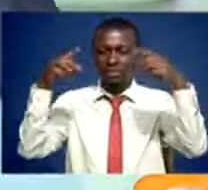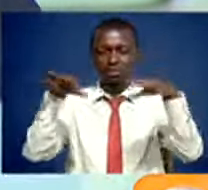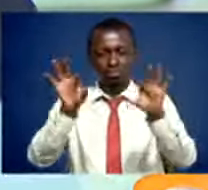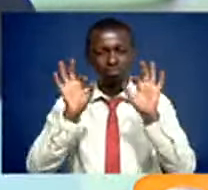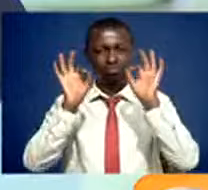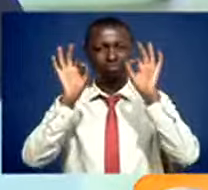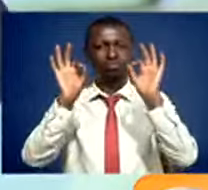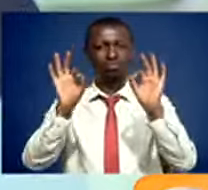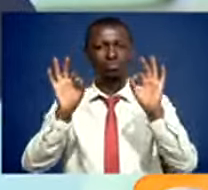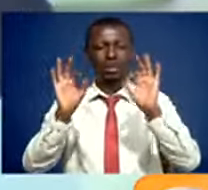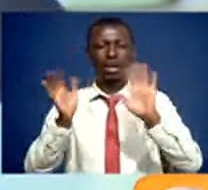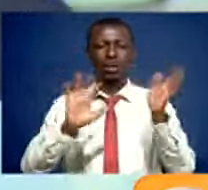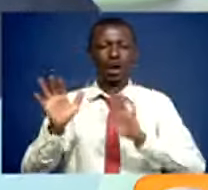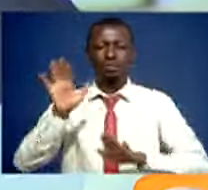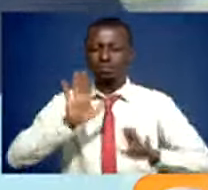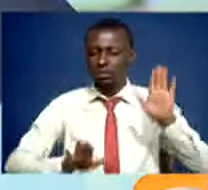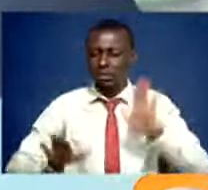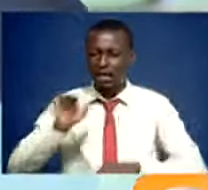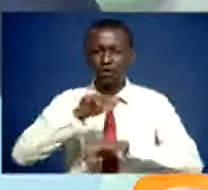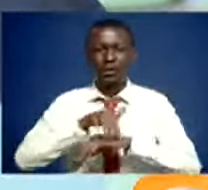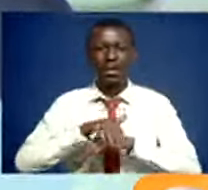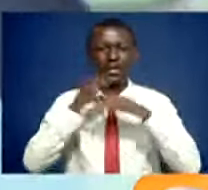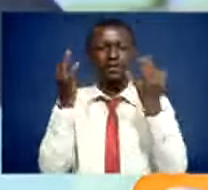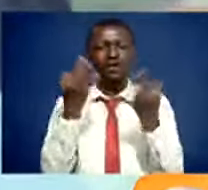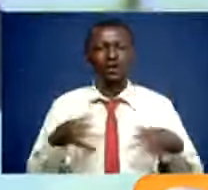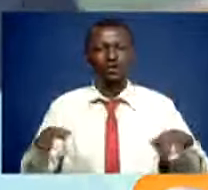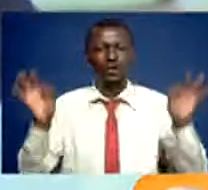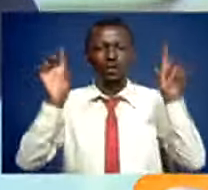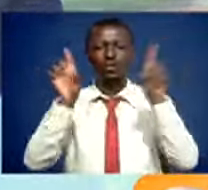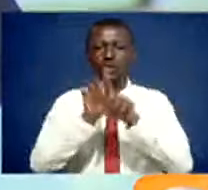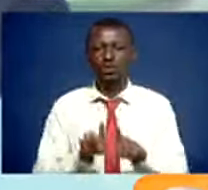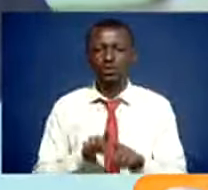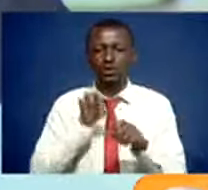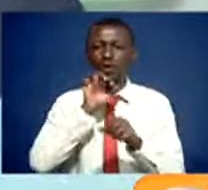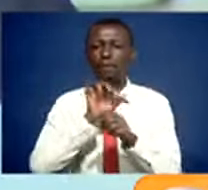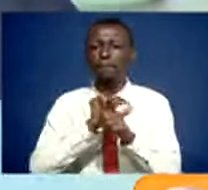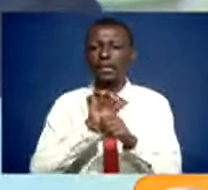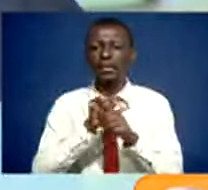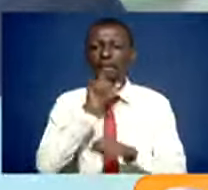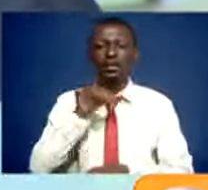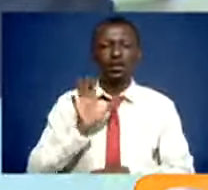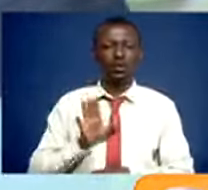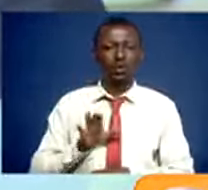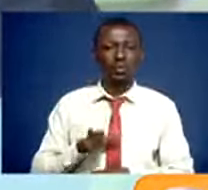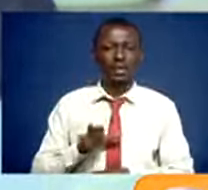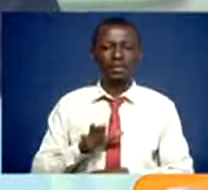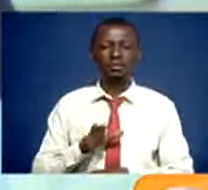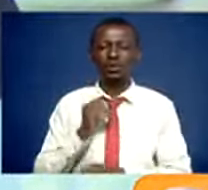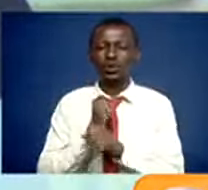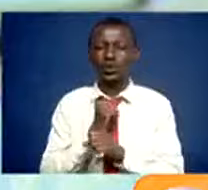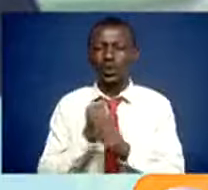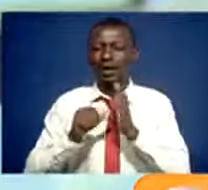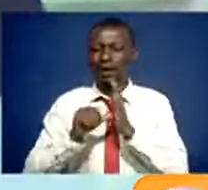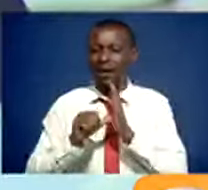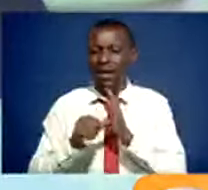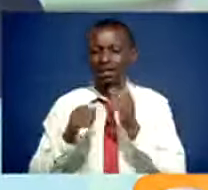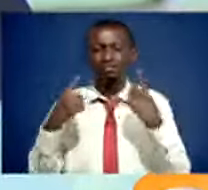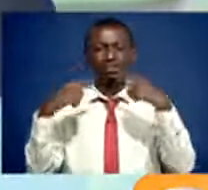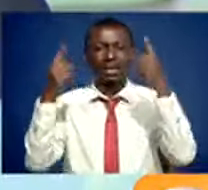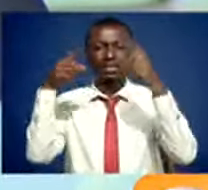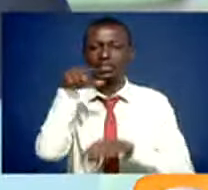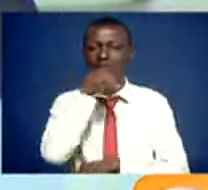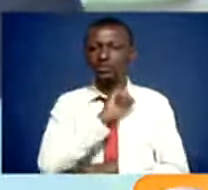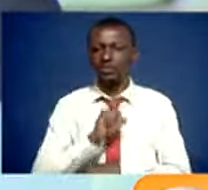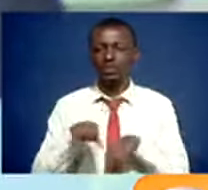our freedom struggle, the triumph of the many gallant men and women who made immense sacrifice for the cause